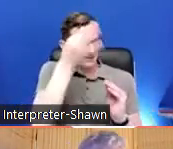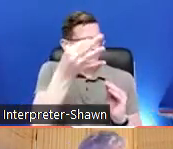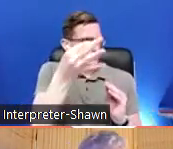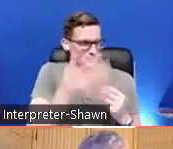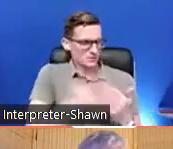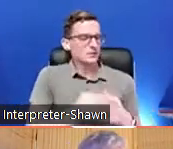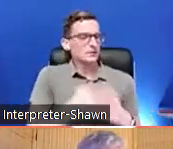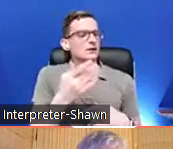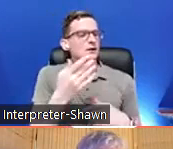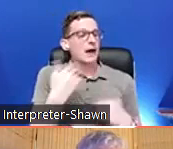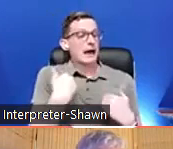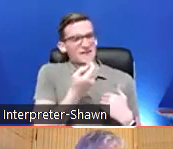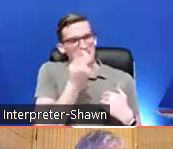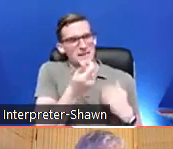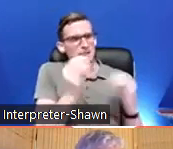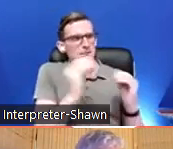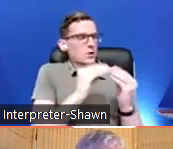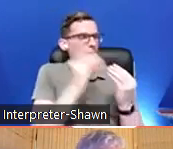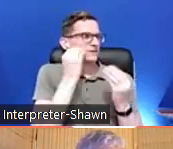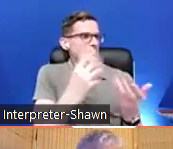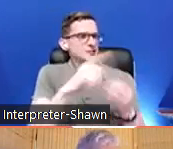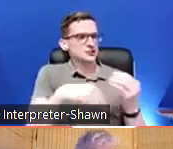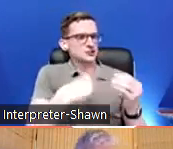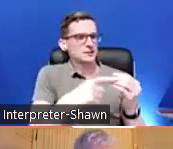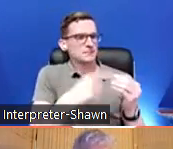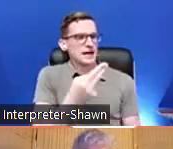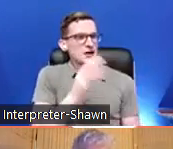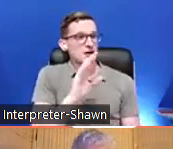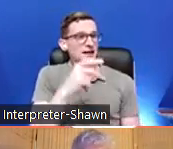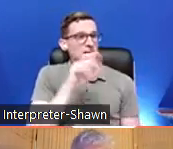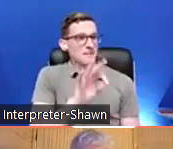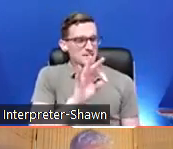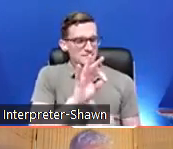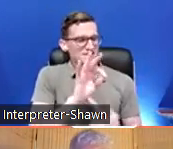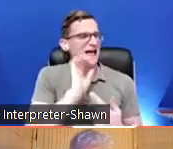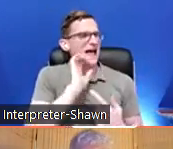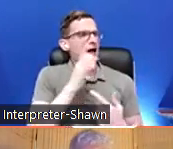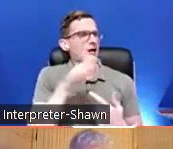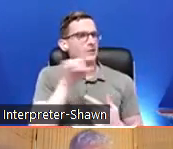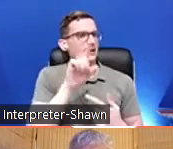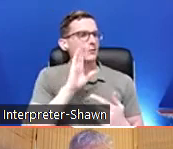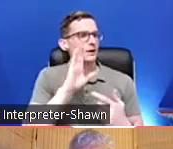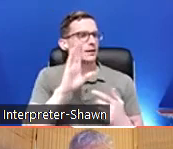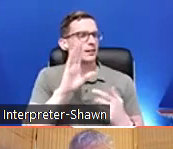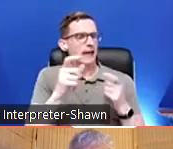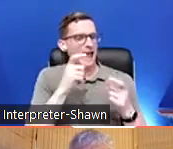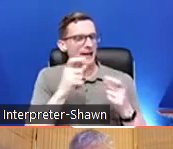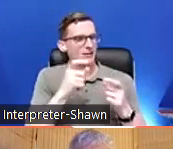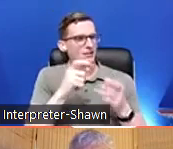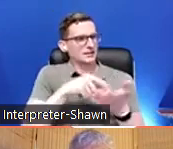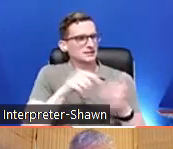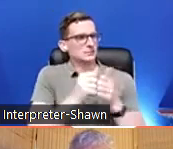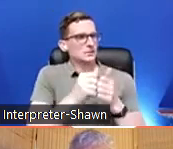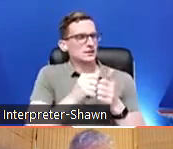a little bit of additional information about how HCPF will handle this with the Centers for Medicare and